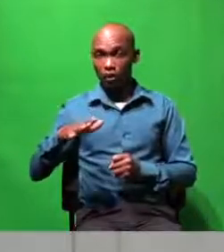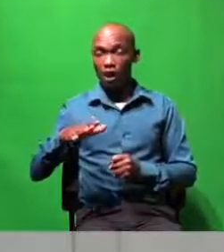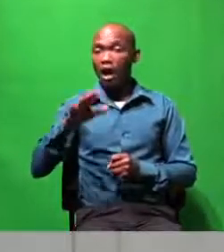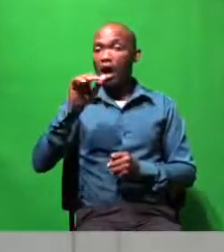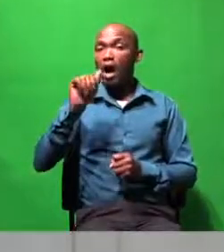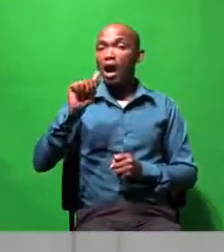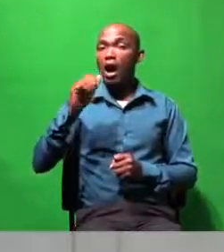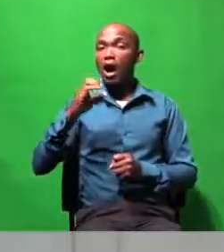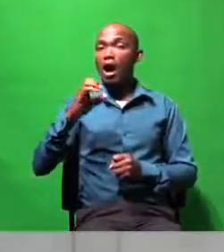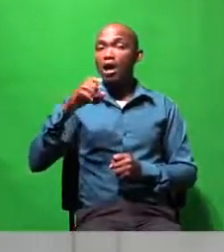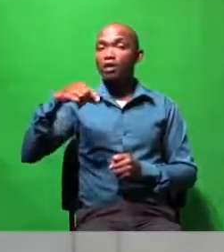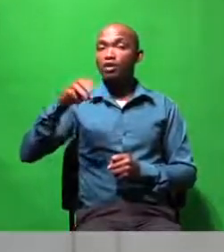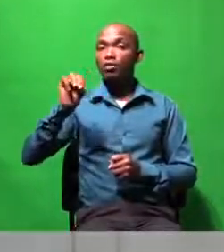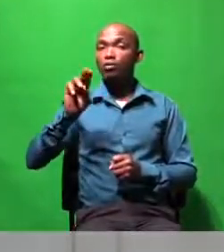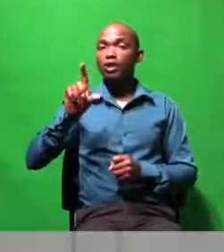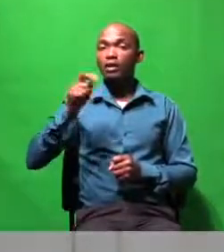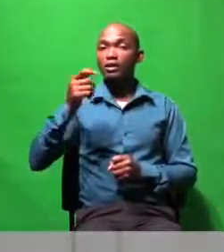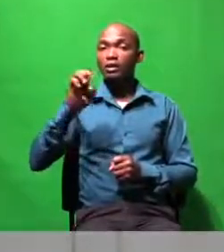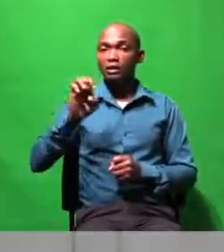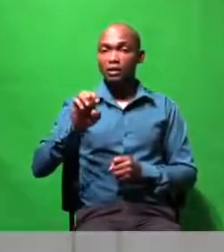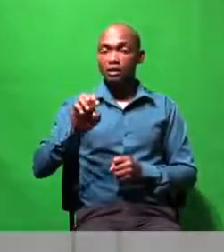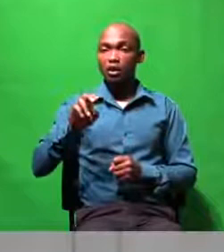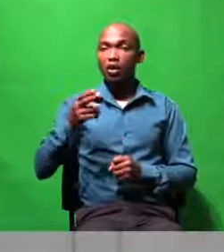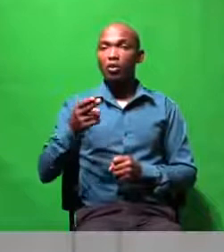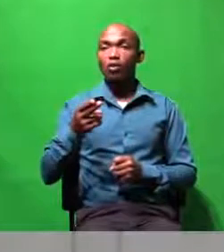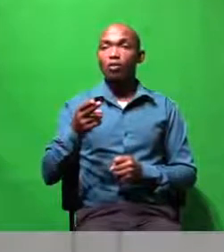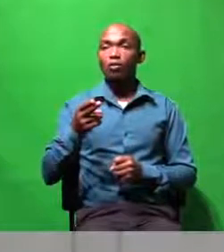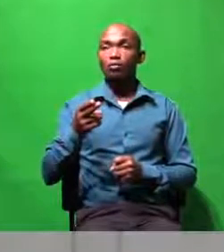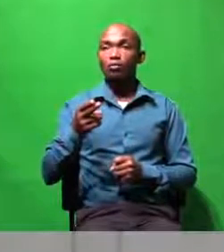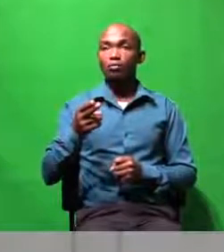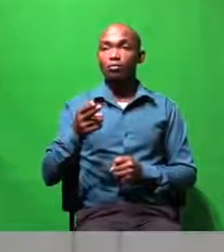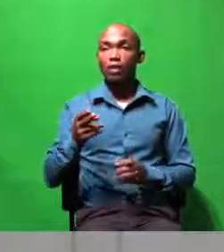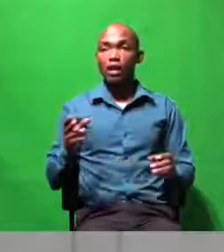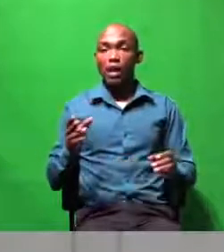accumulated or having